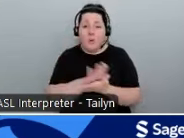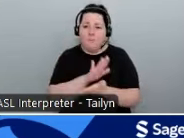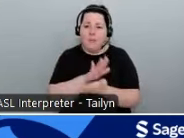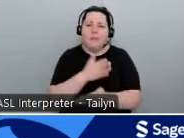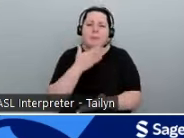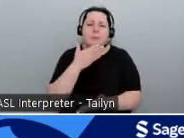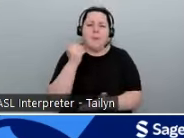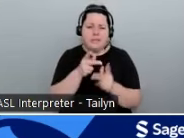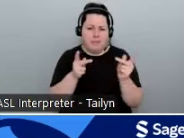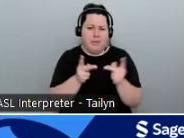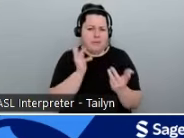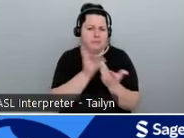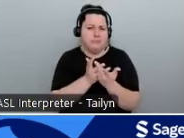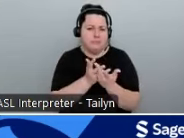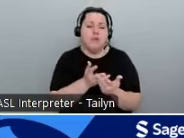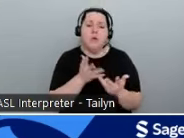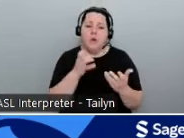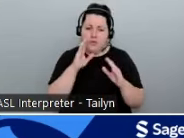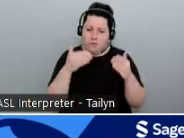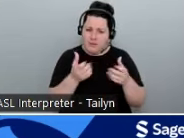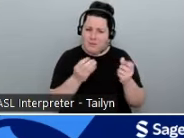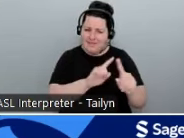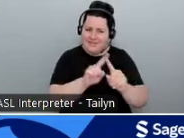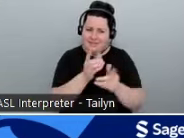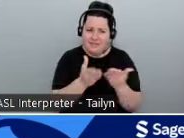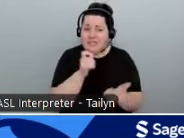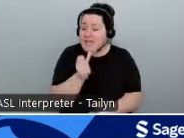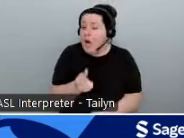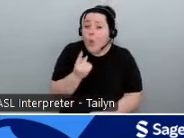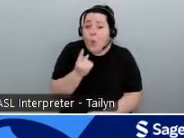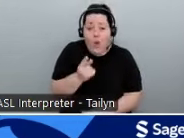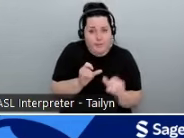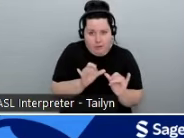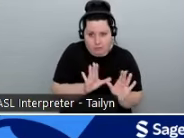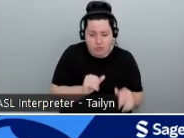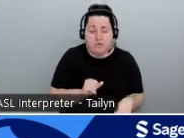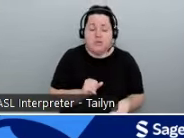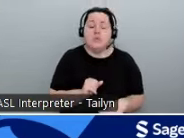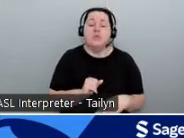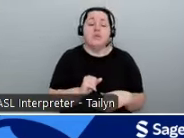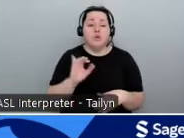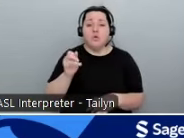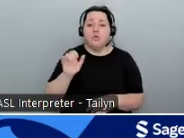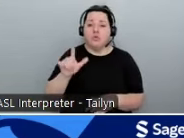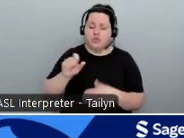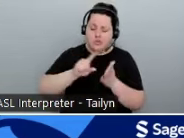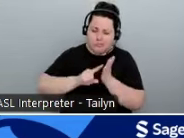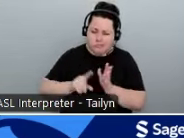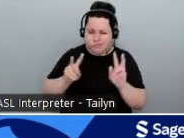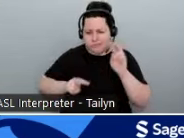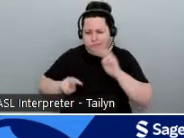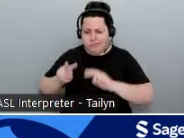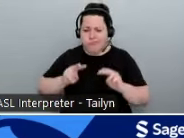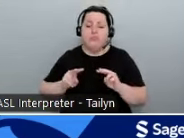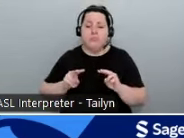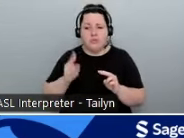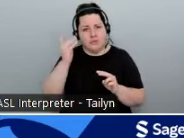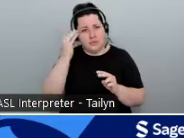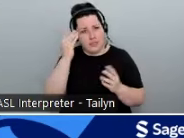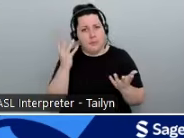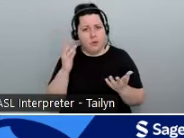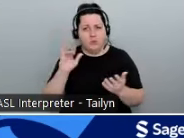want to focus on many factors, not just one metric. As you are exploring journals, think about